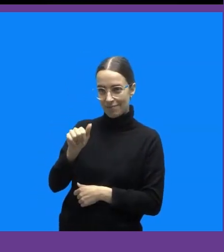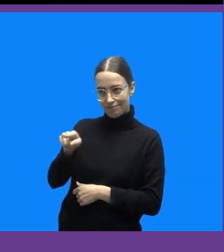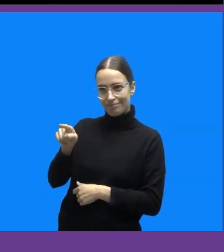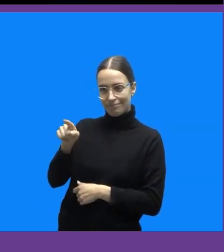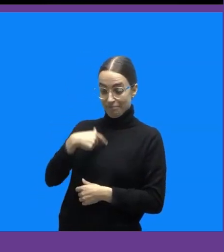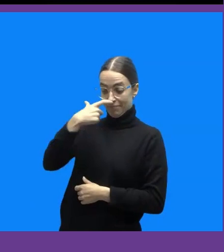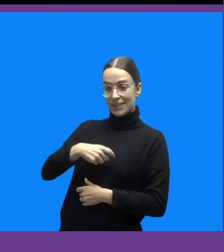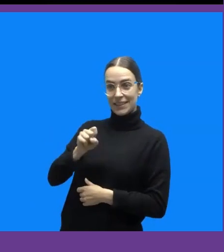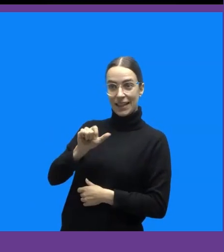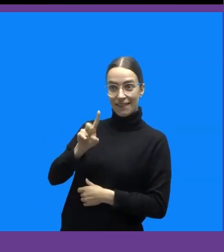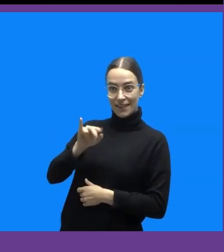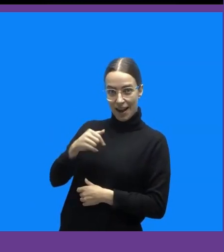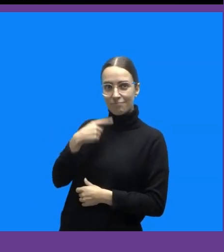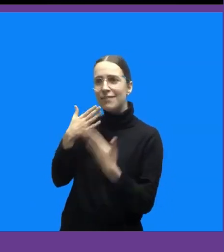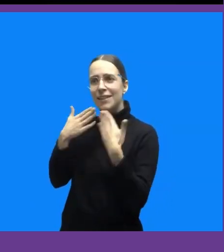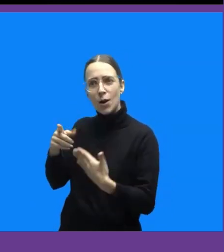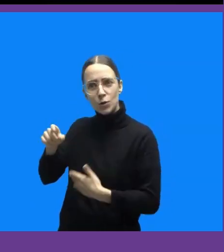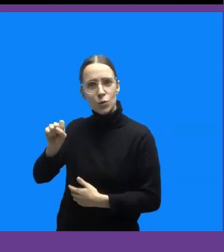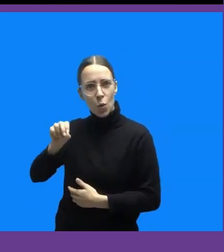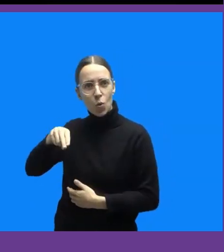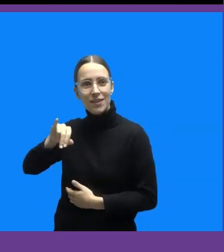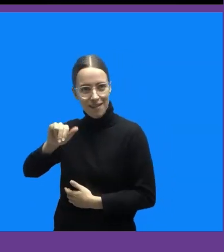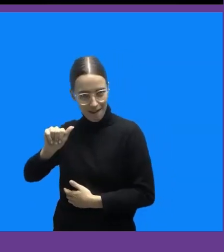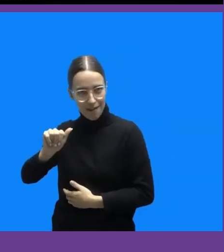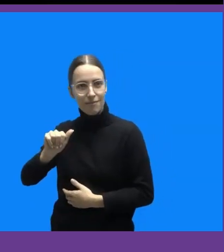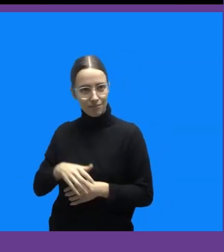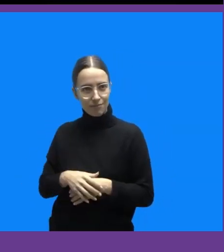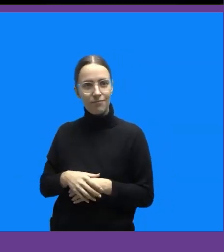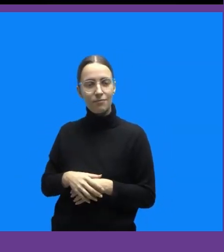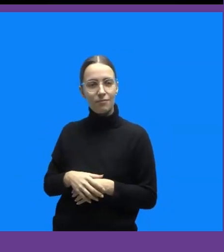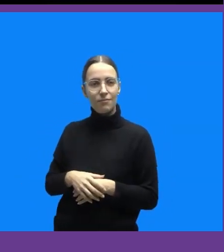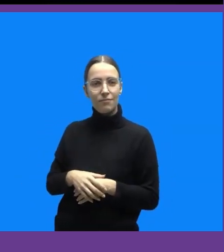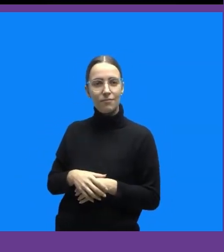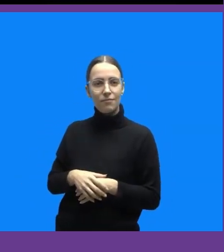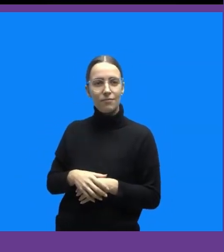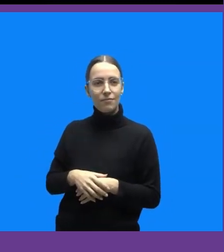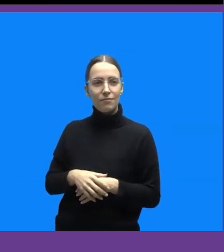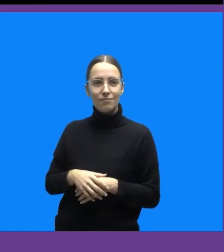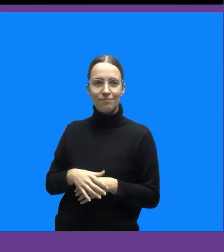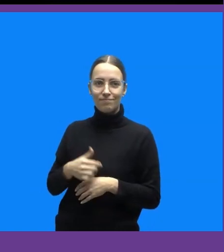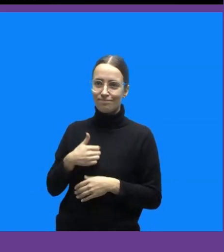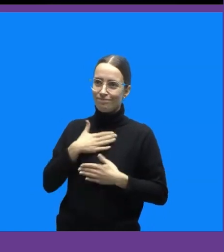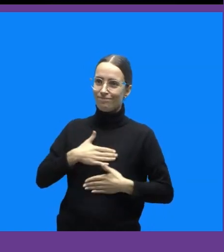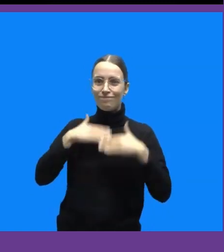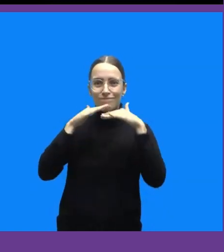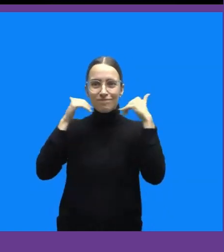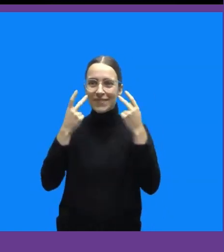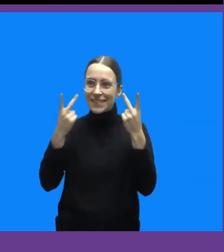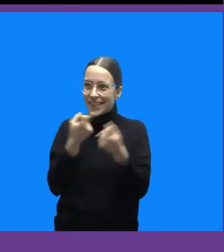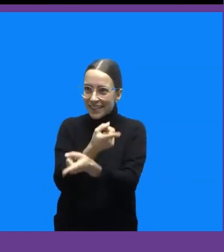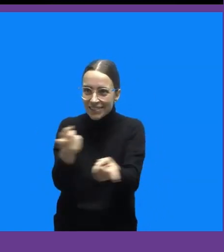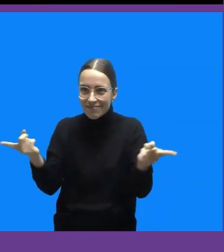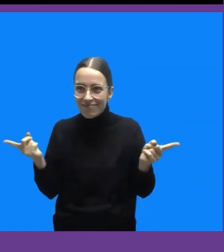especially many students as we are seeing. As Sonia said, my name is Silvia Duarte and I am representing Fundación